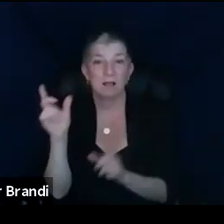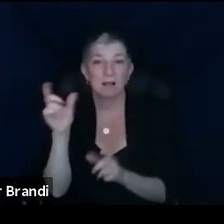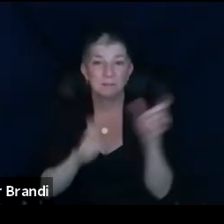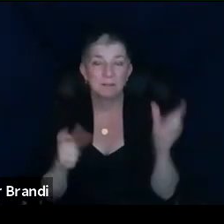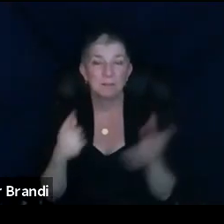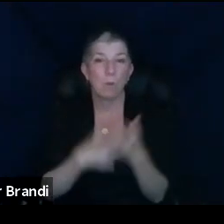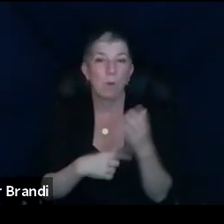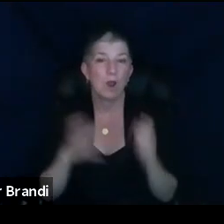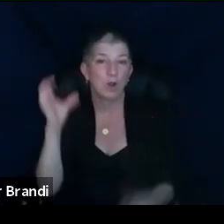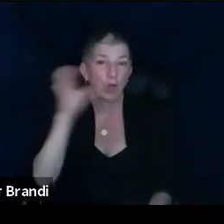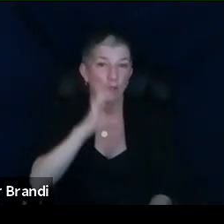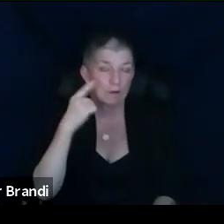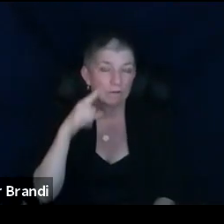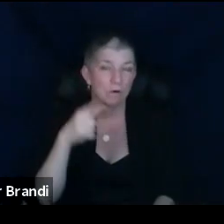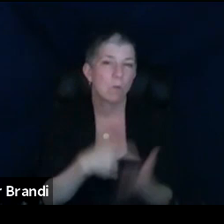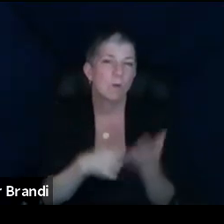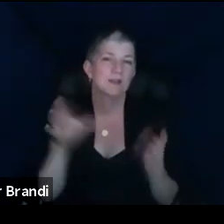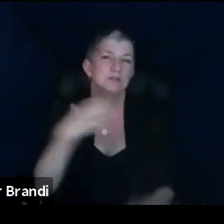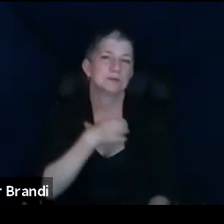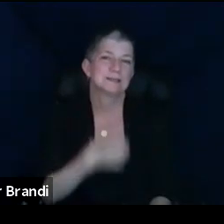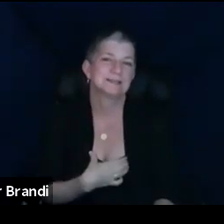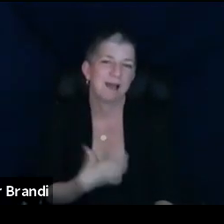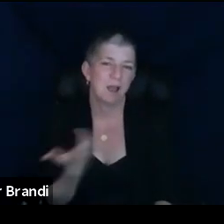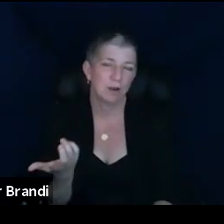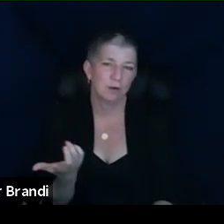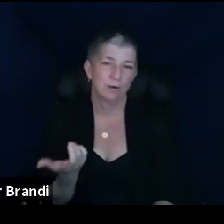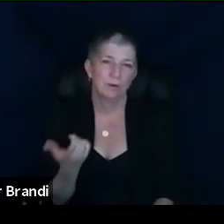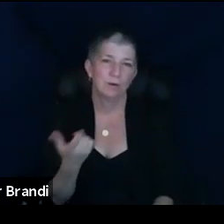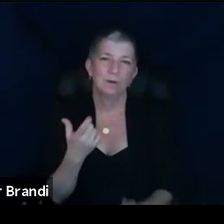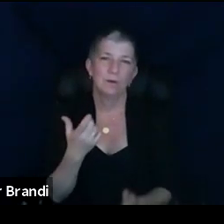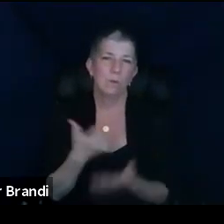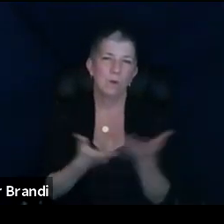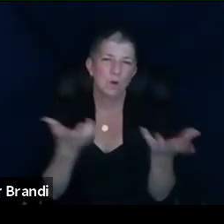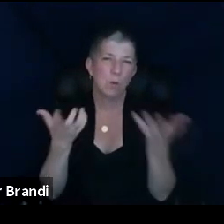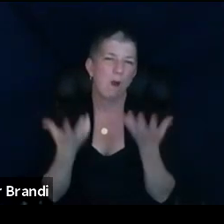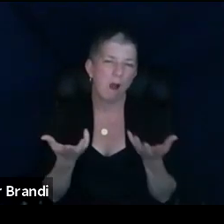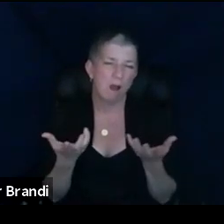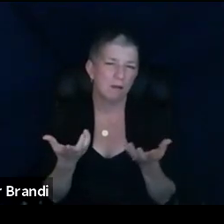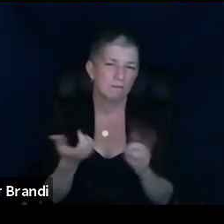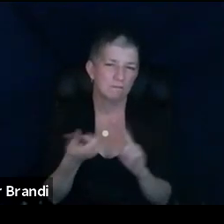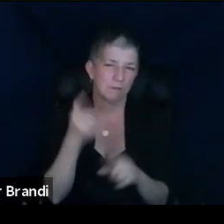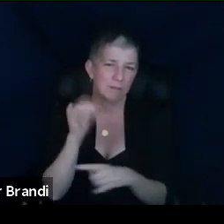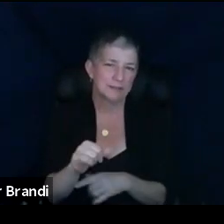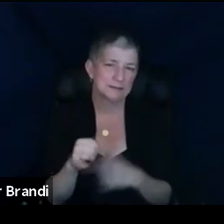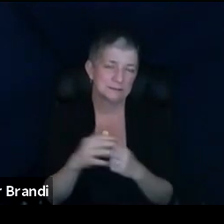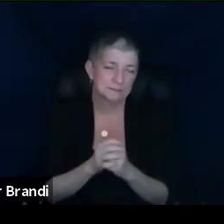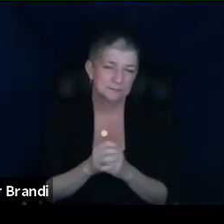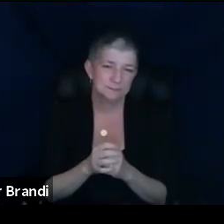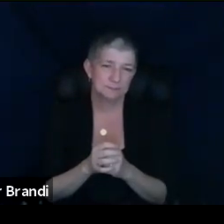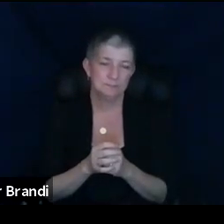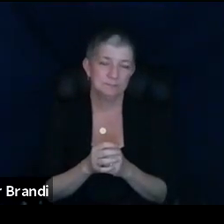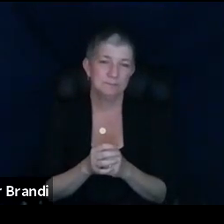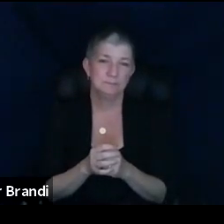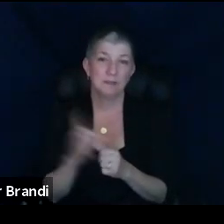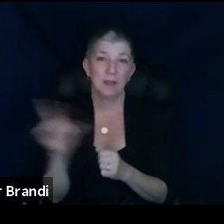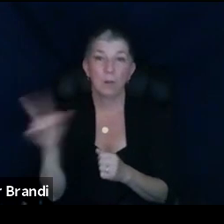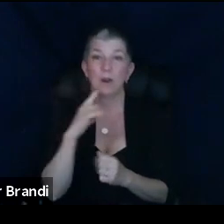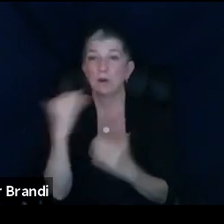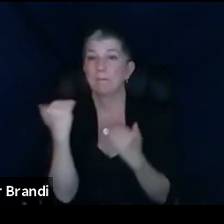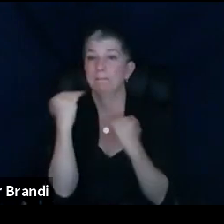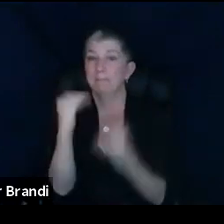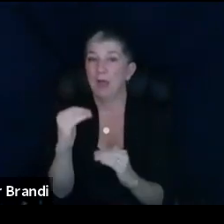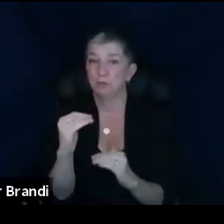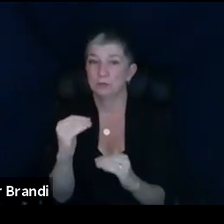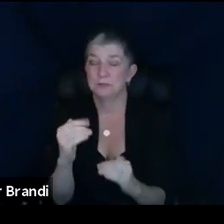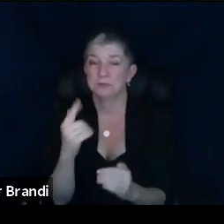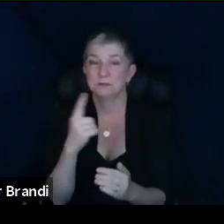looking for, what your desire is, what you're trying to get out of it, and most importantly, what your boundaries are, what you don't